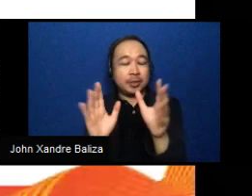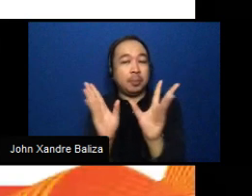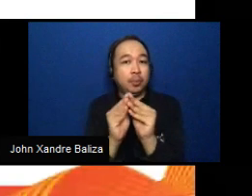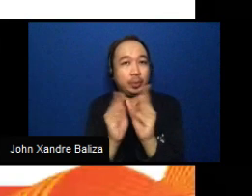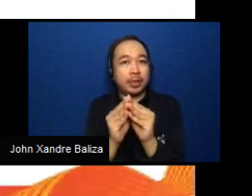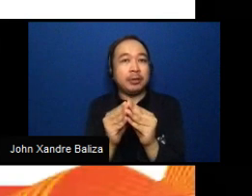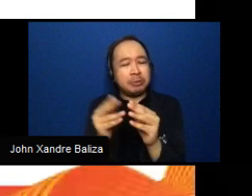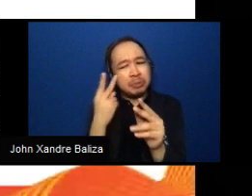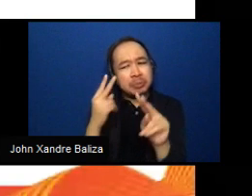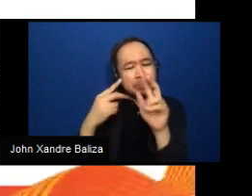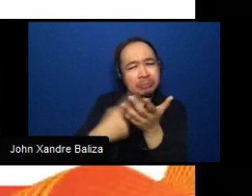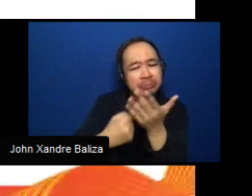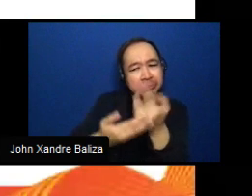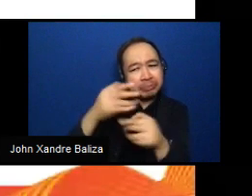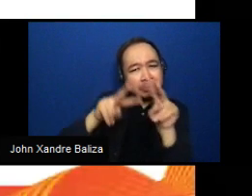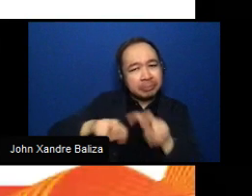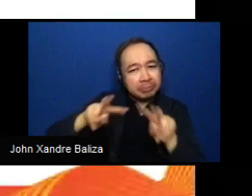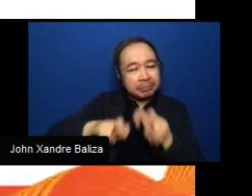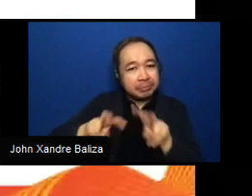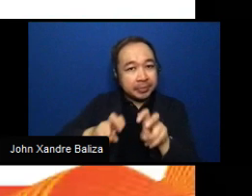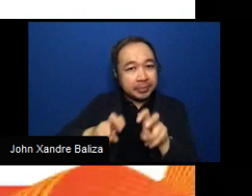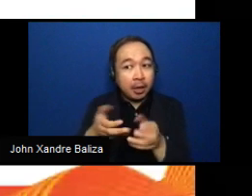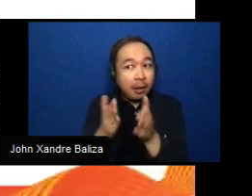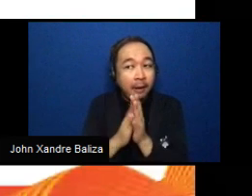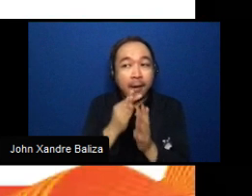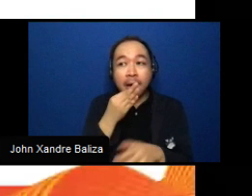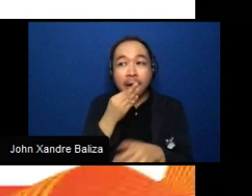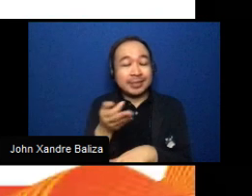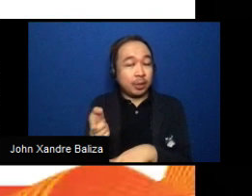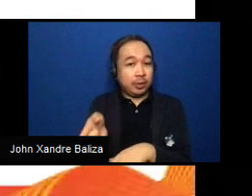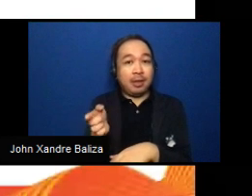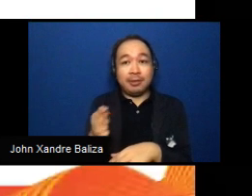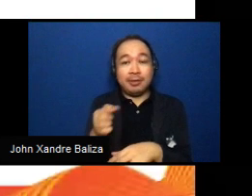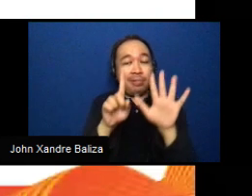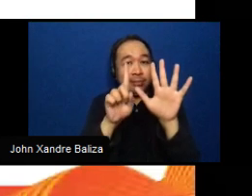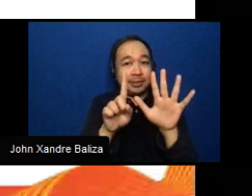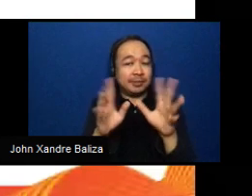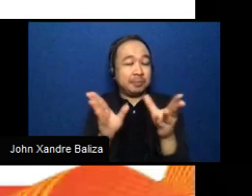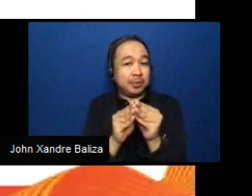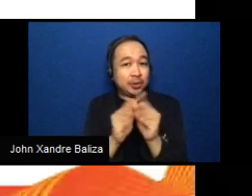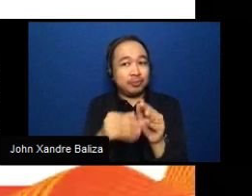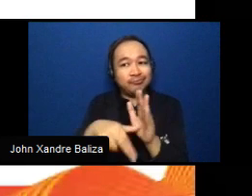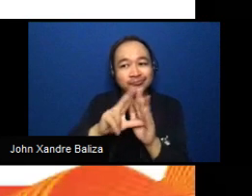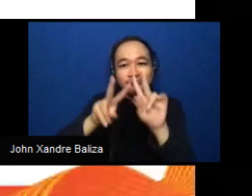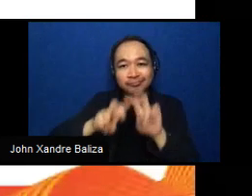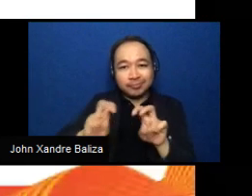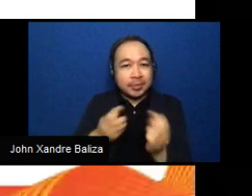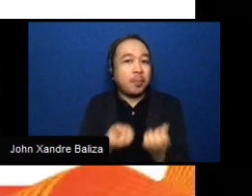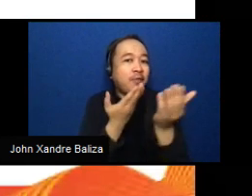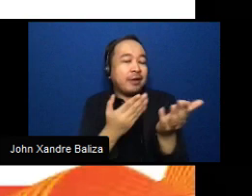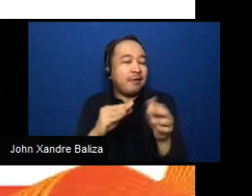Commission requested the Committee on Social Development at its 6th session to review the framework with a view to providing advice on this follow-up